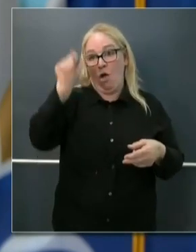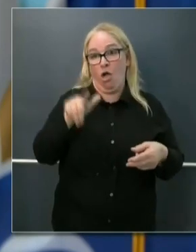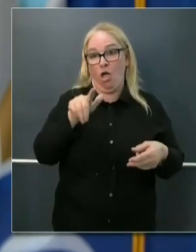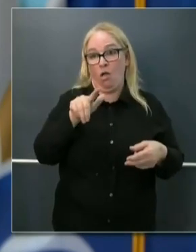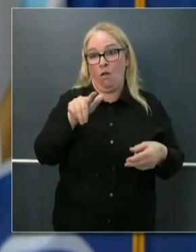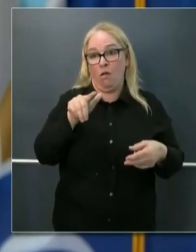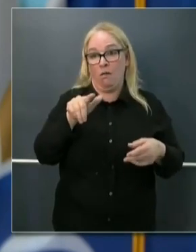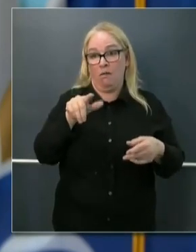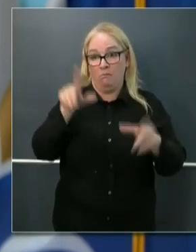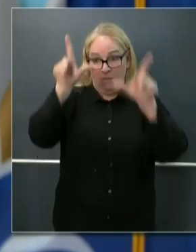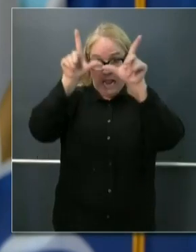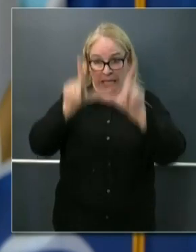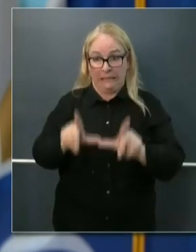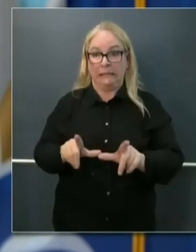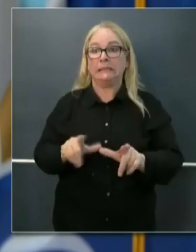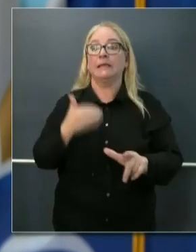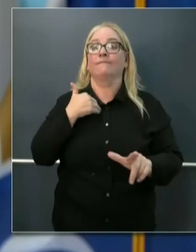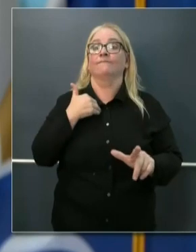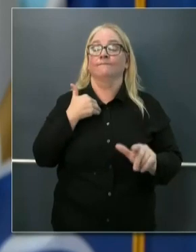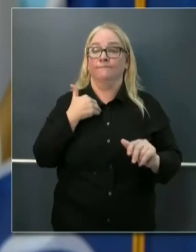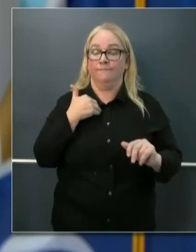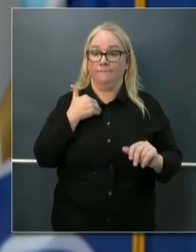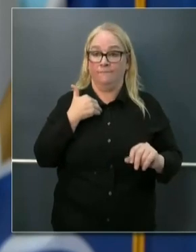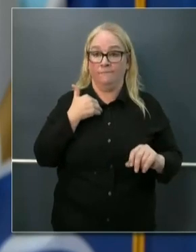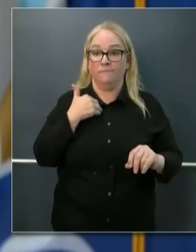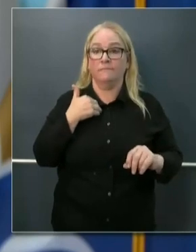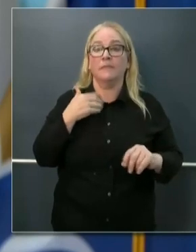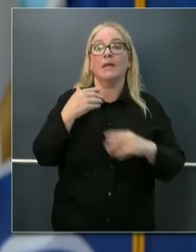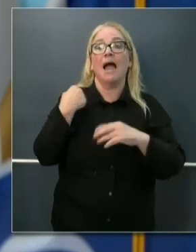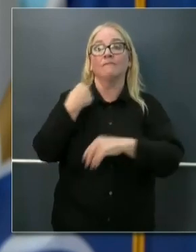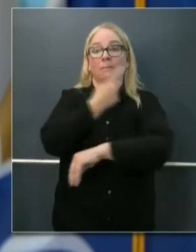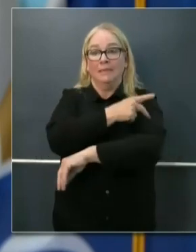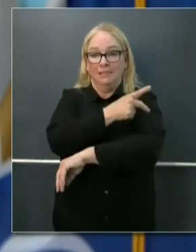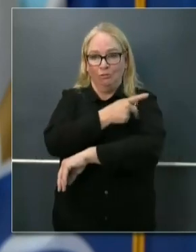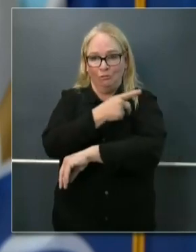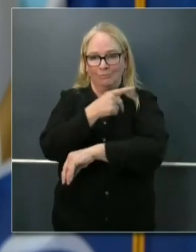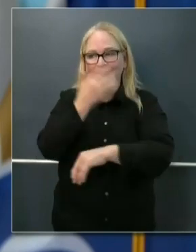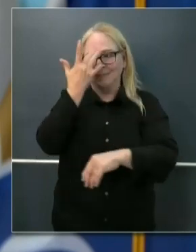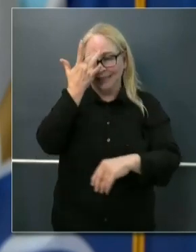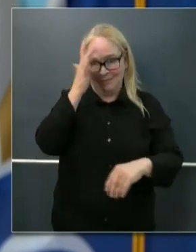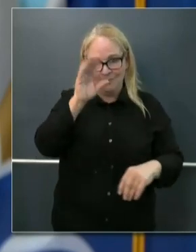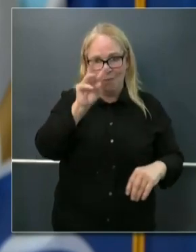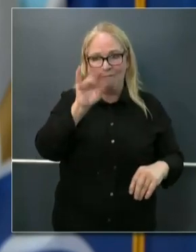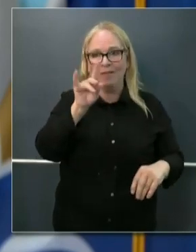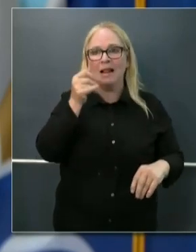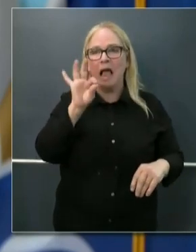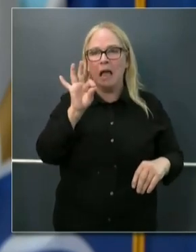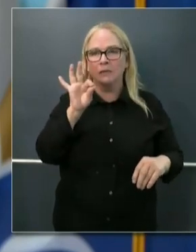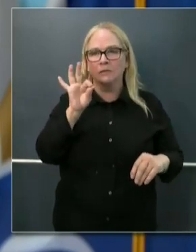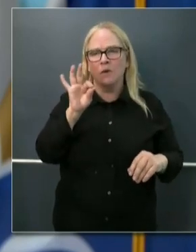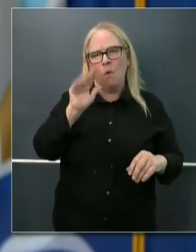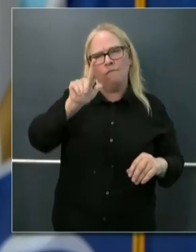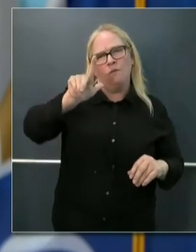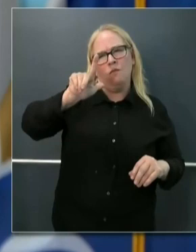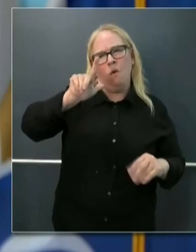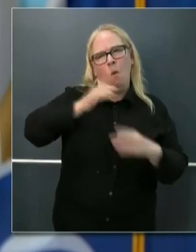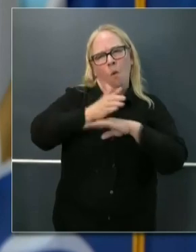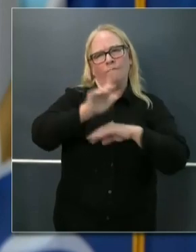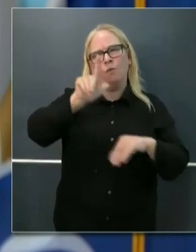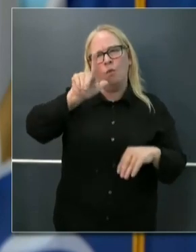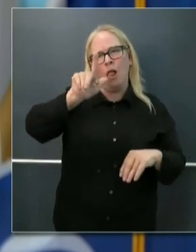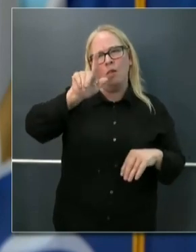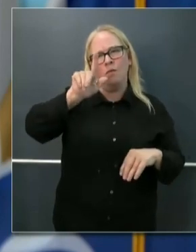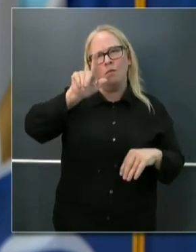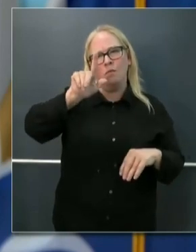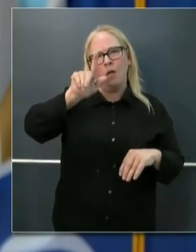time had a patient that was infected with COVID-19. Just over 2,700